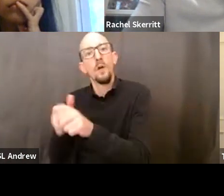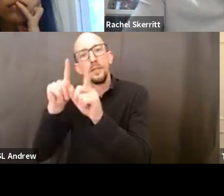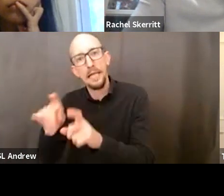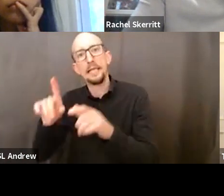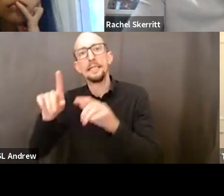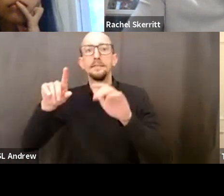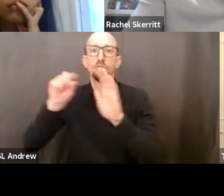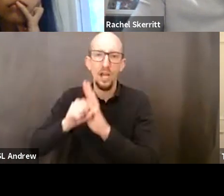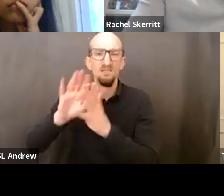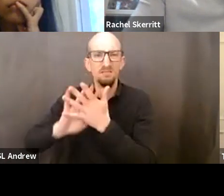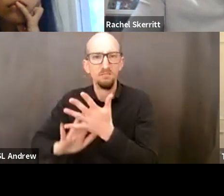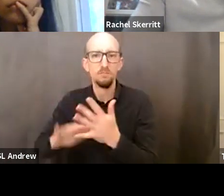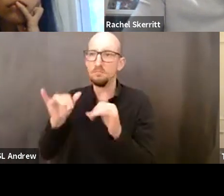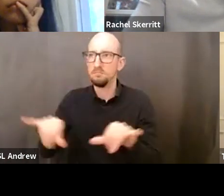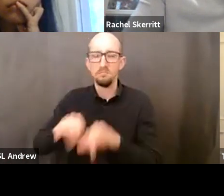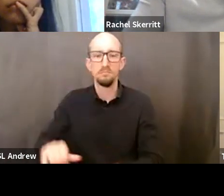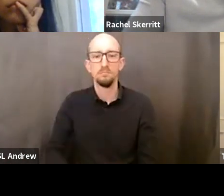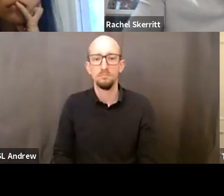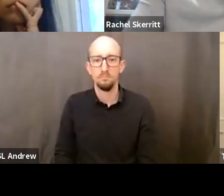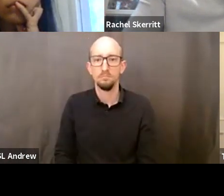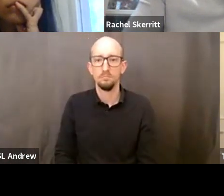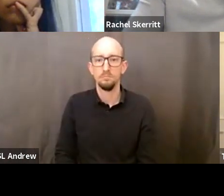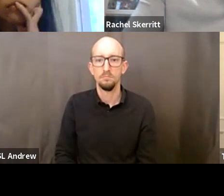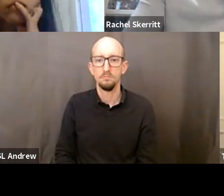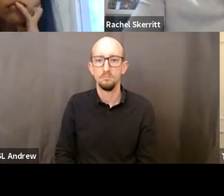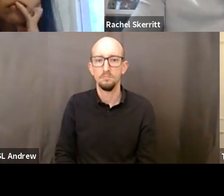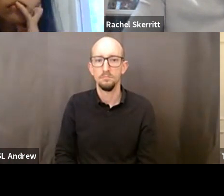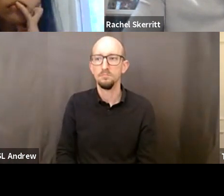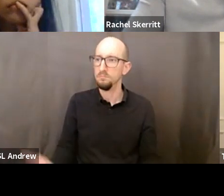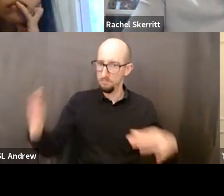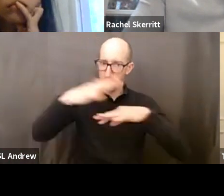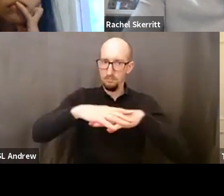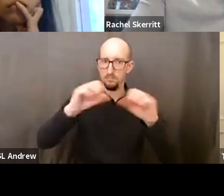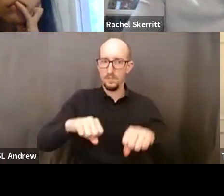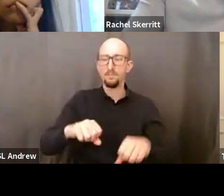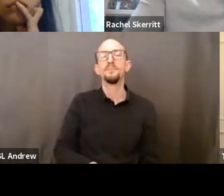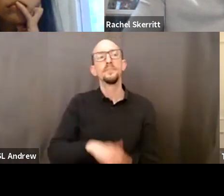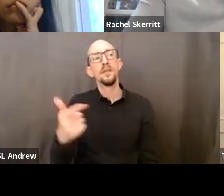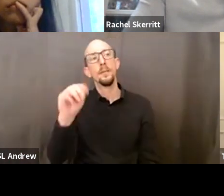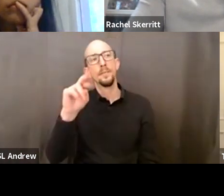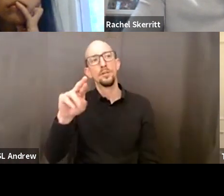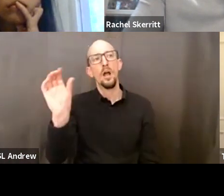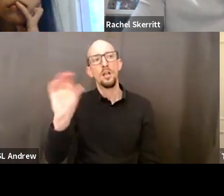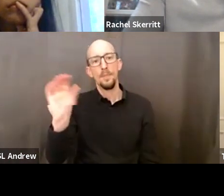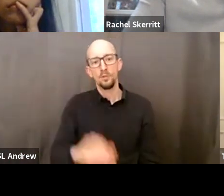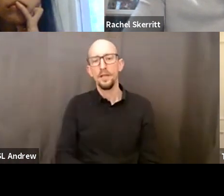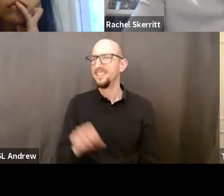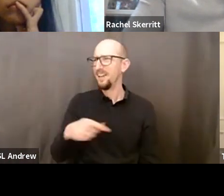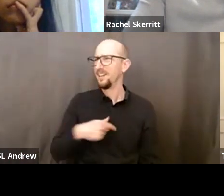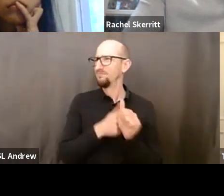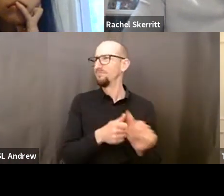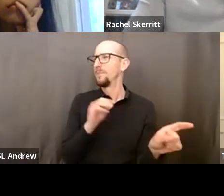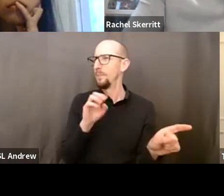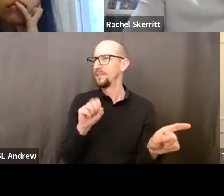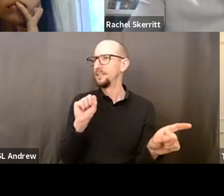Mr. Contempasis. Yeah, I echo what Mitch Skerritt suggested. I